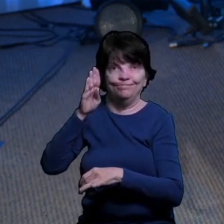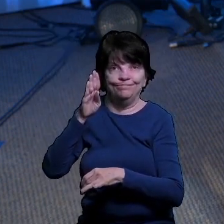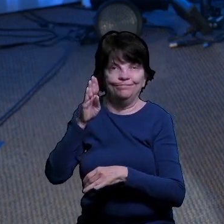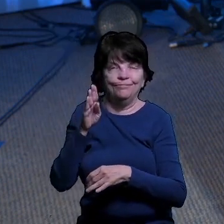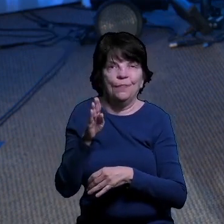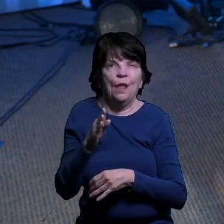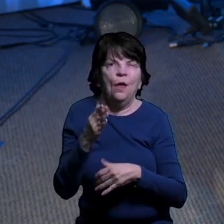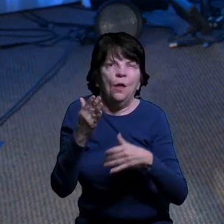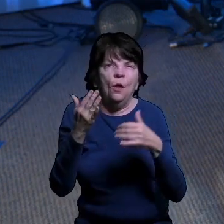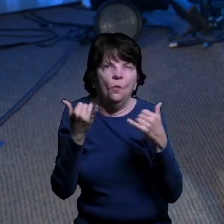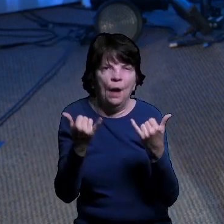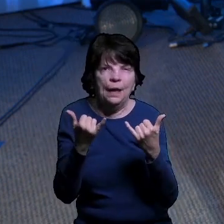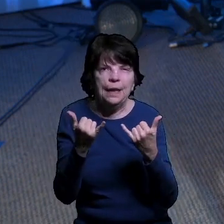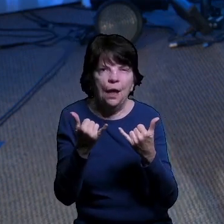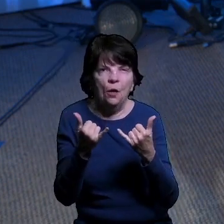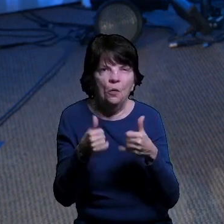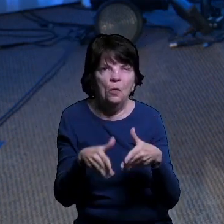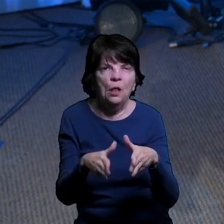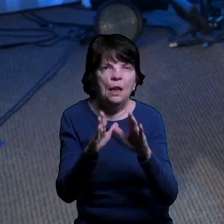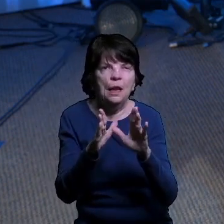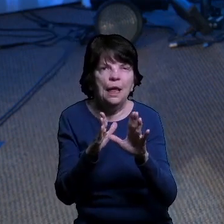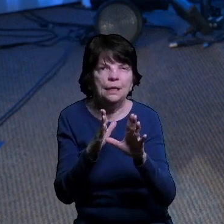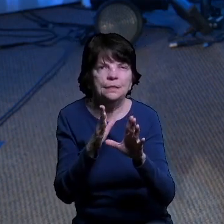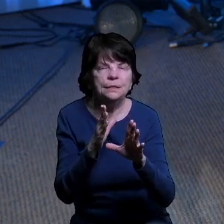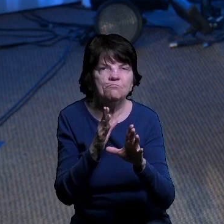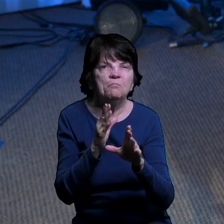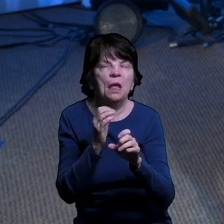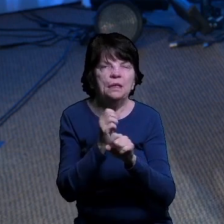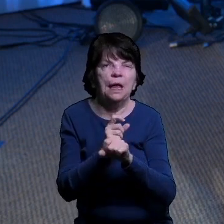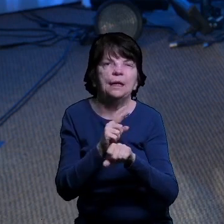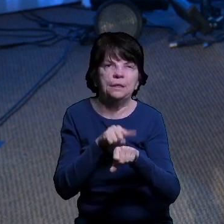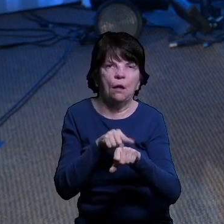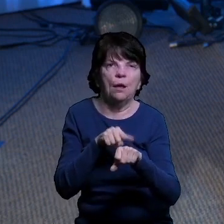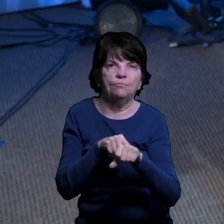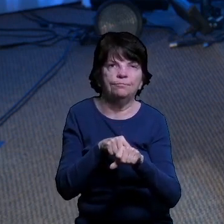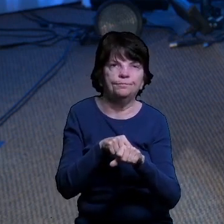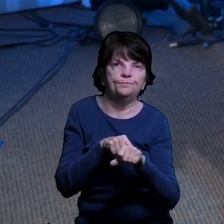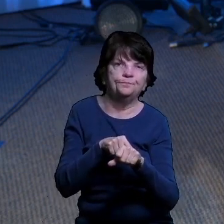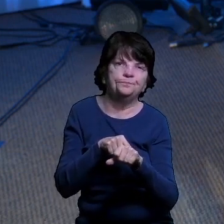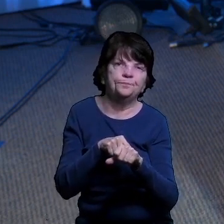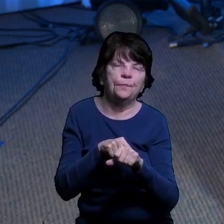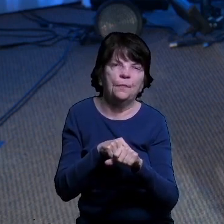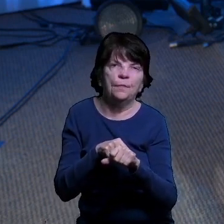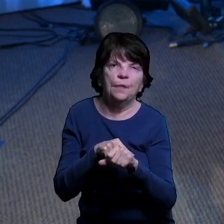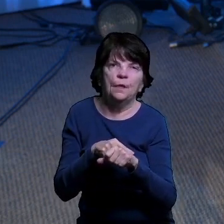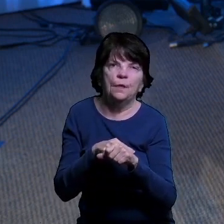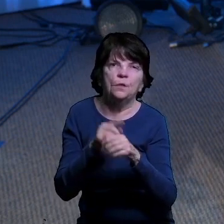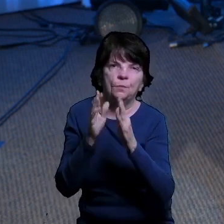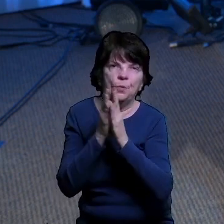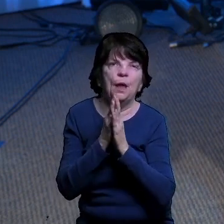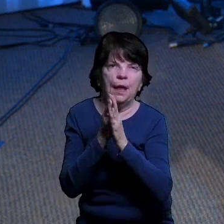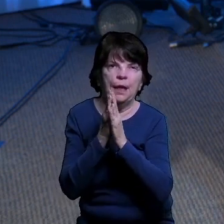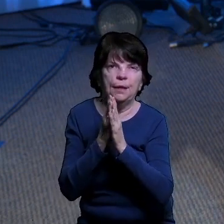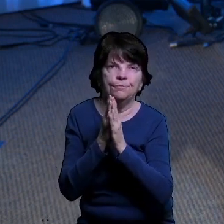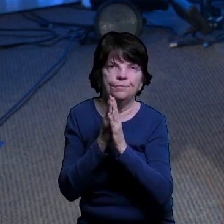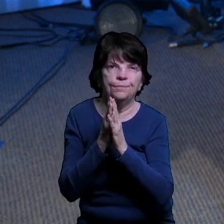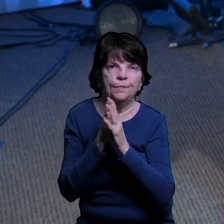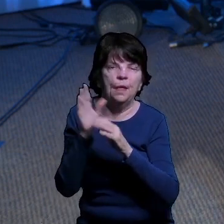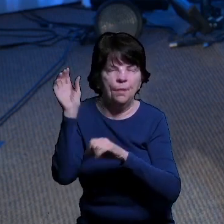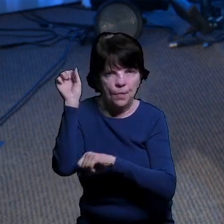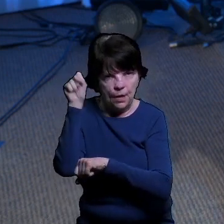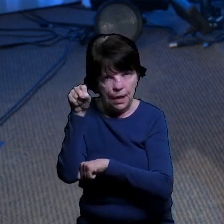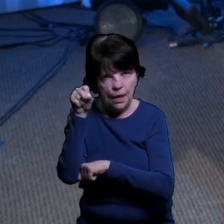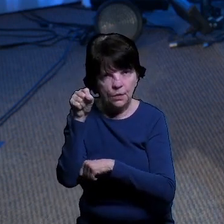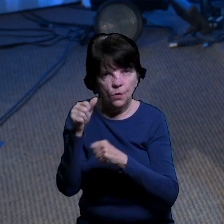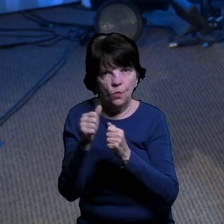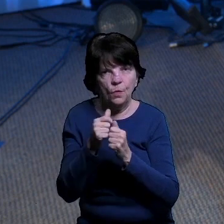your family room, maybe you're at your kitchen table, no matter where you are, would you bow your head with me and let me